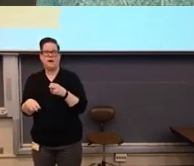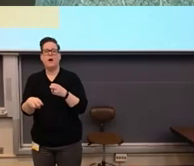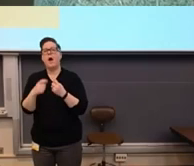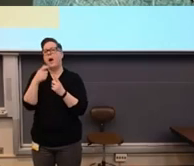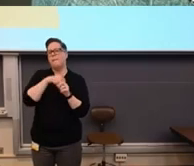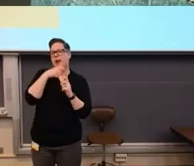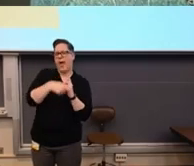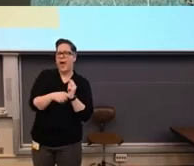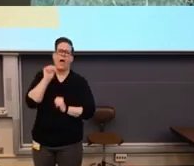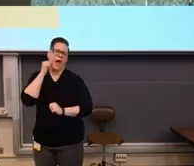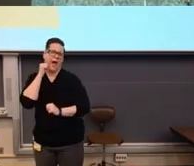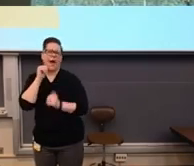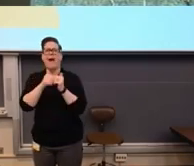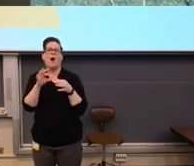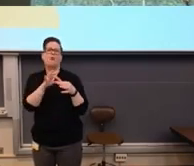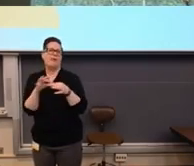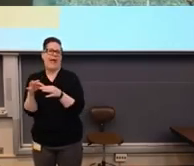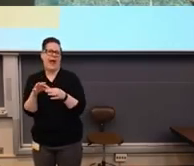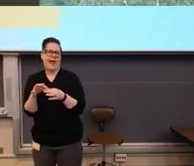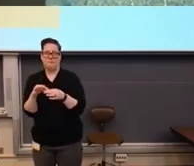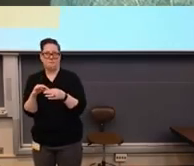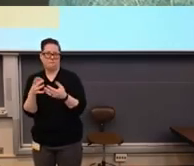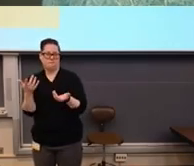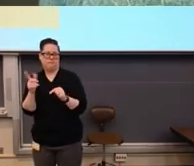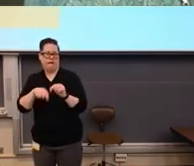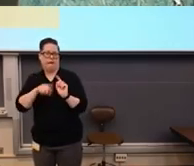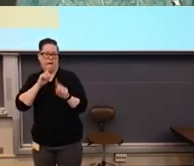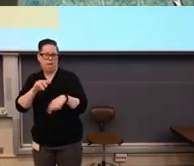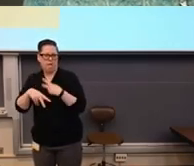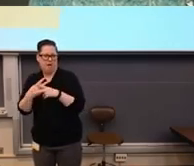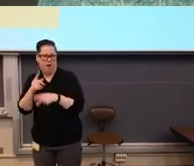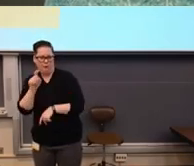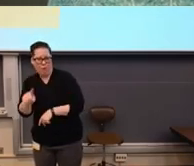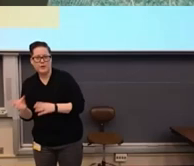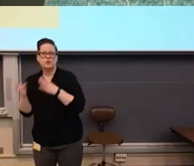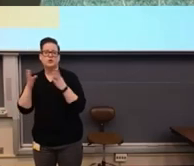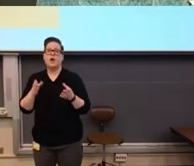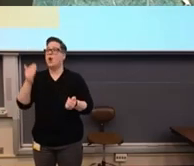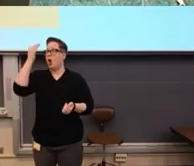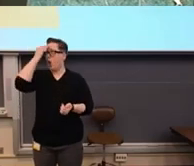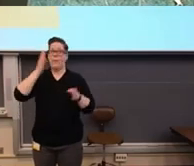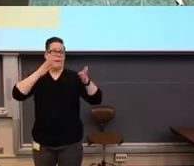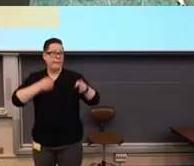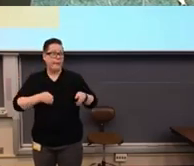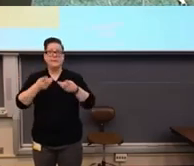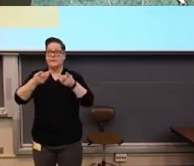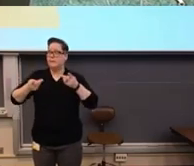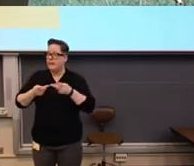apple the same thing, right? People's ability to do that. Orientation to person, place, time.